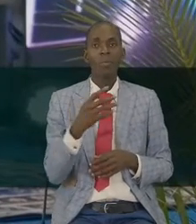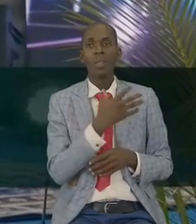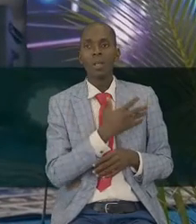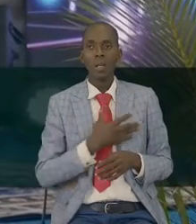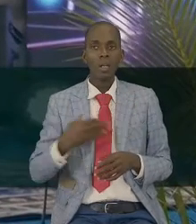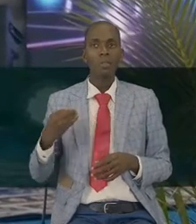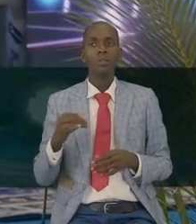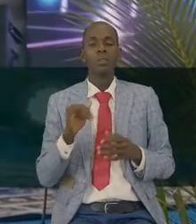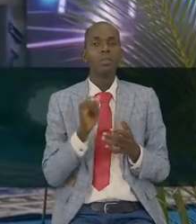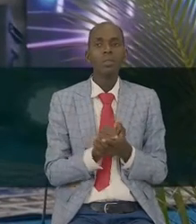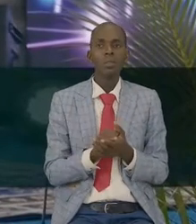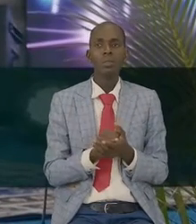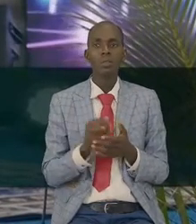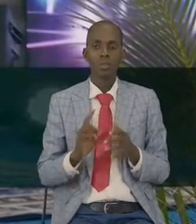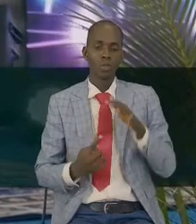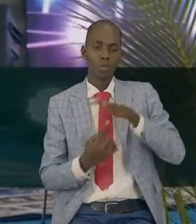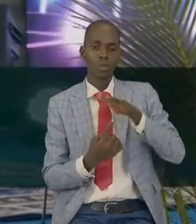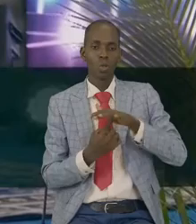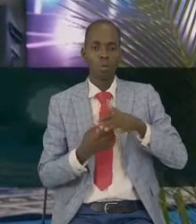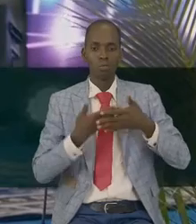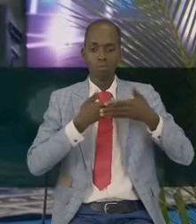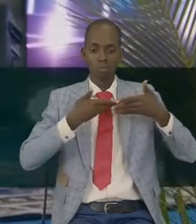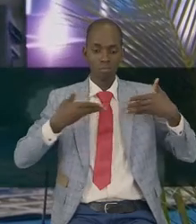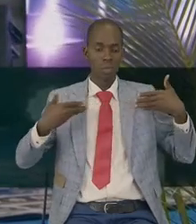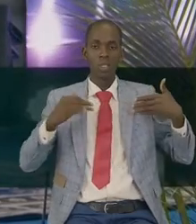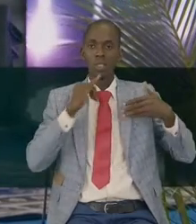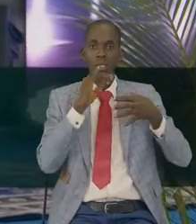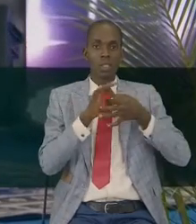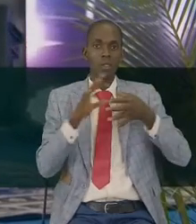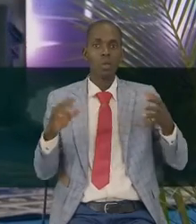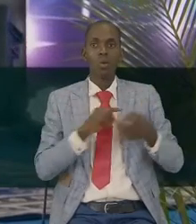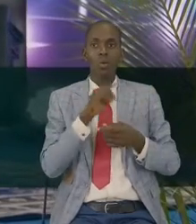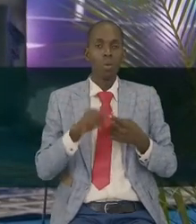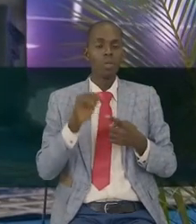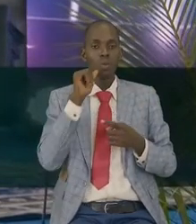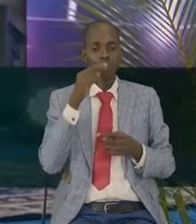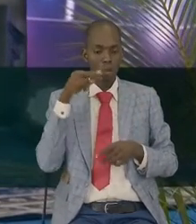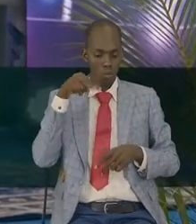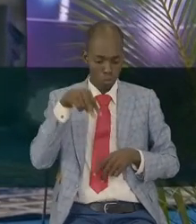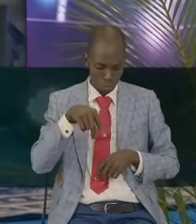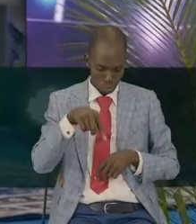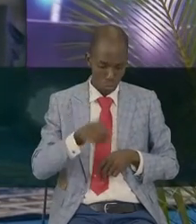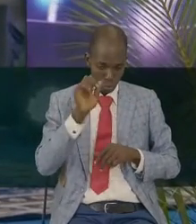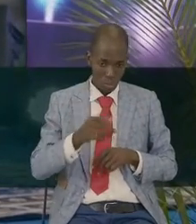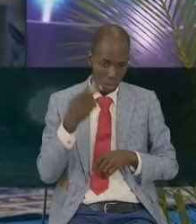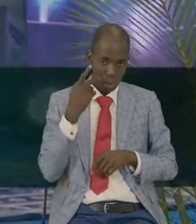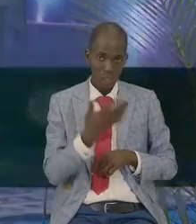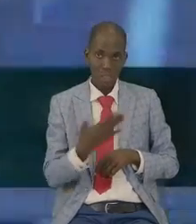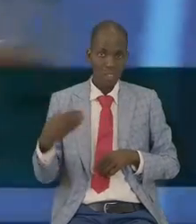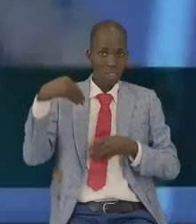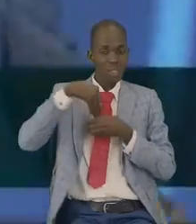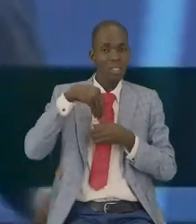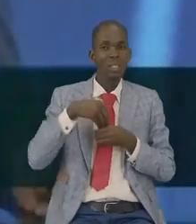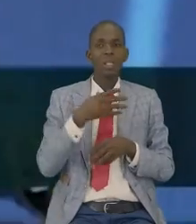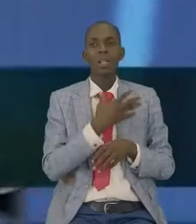top line of the dress is so loose. And when she bends down like this, you can see all the things within. And they